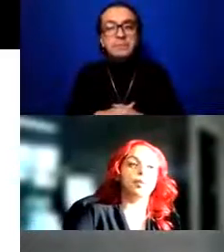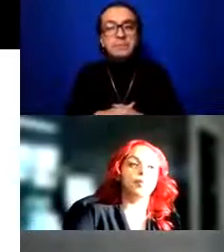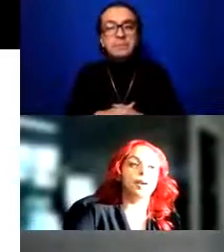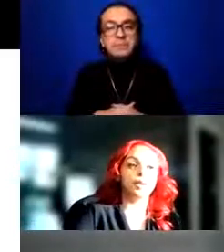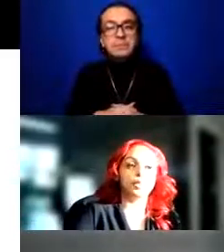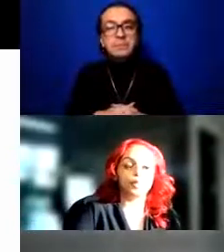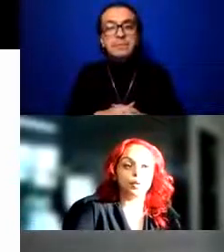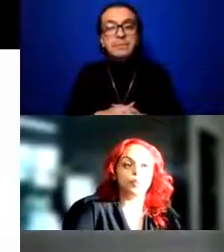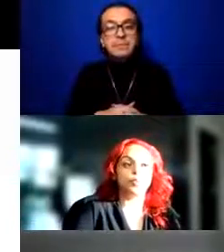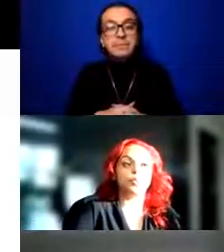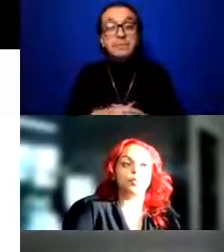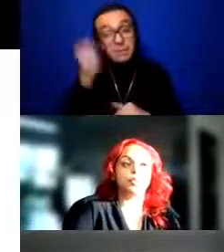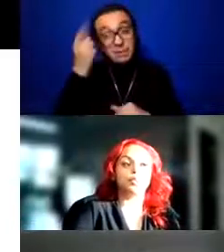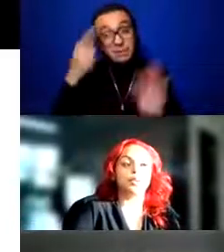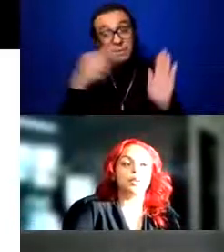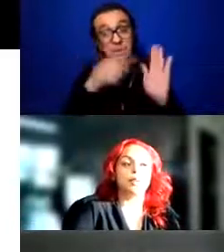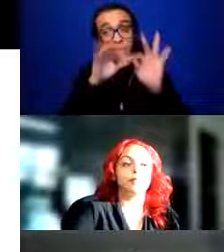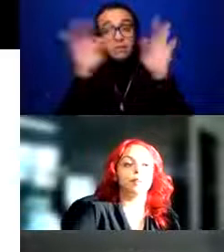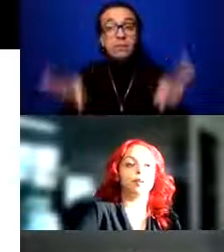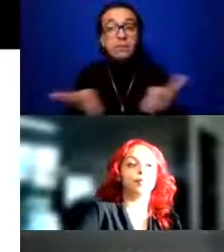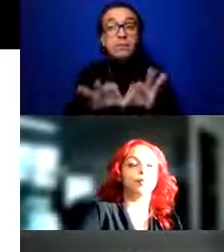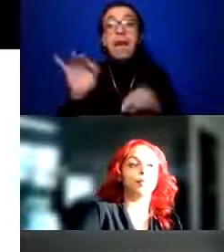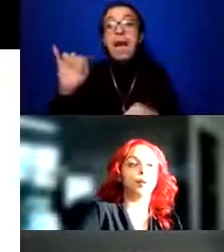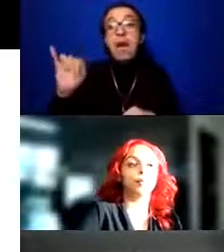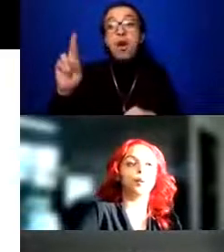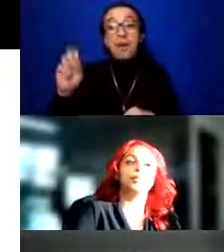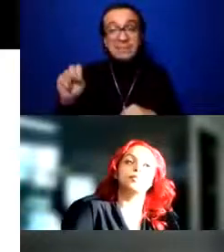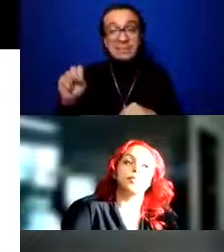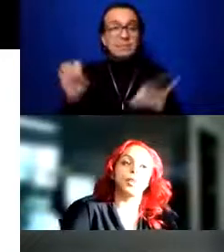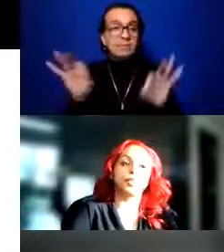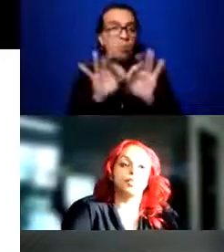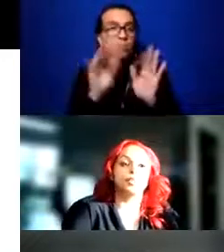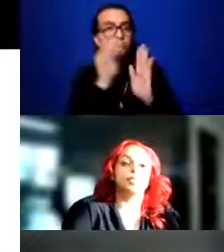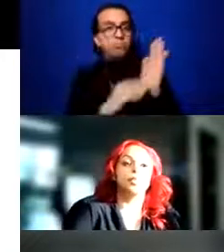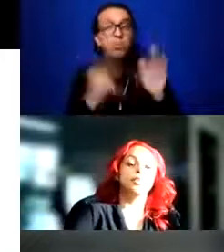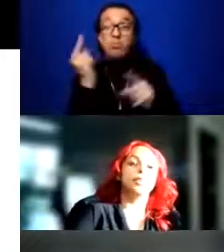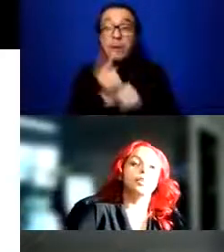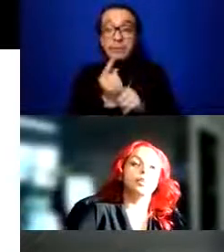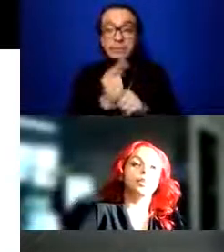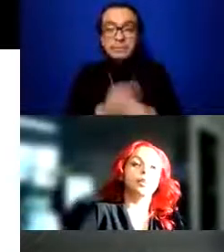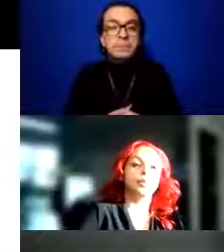a IRS form, so we want to make sure that we have all the correct information.